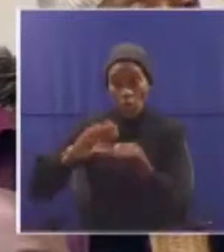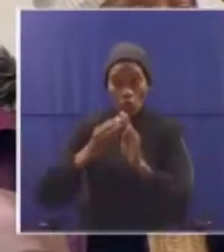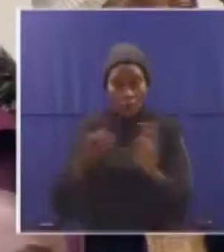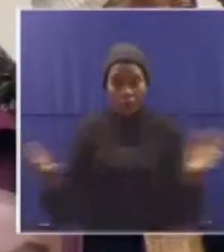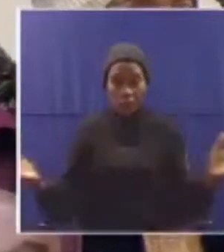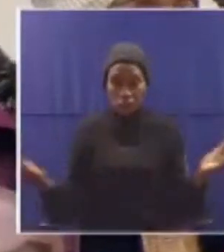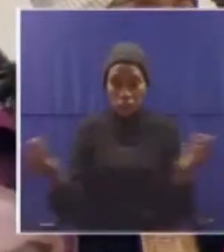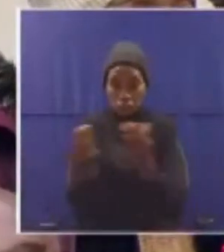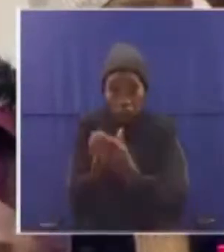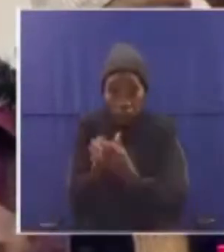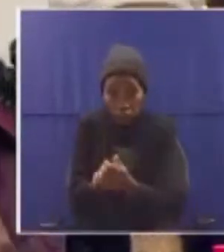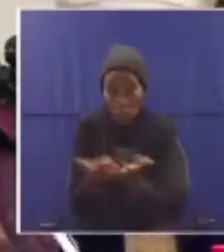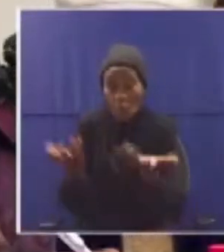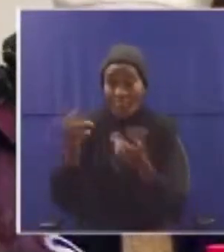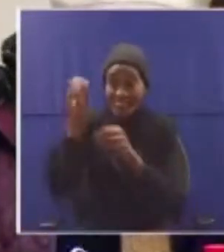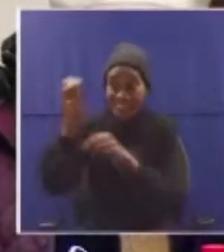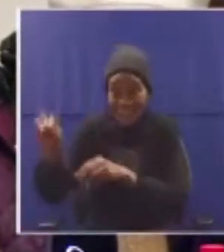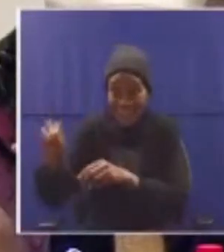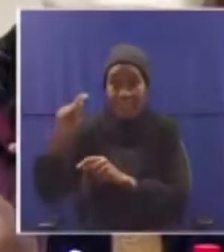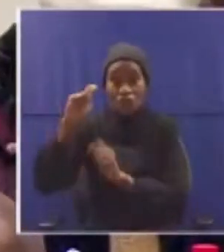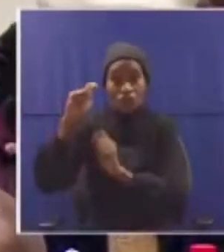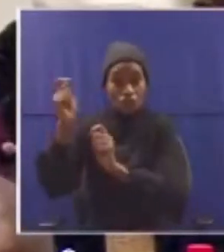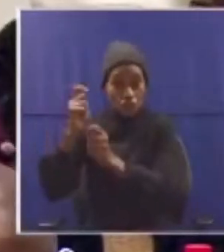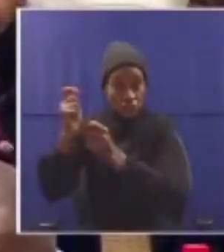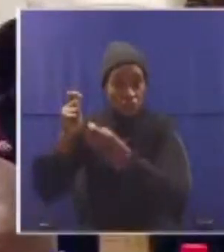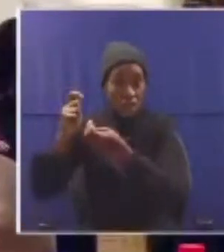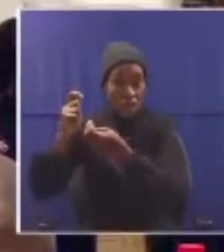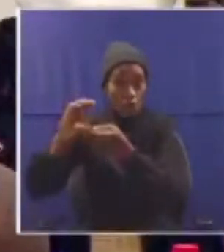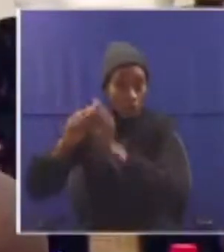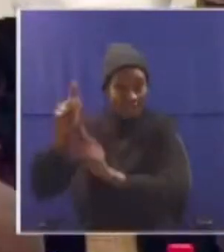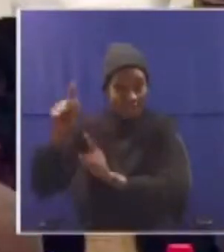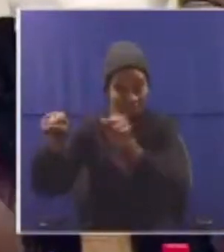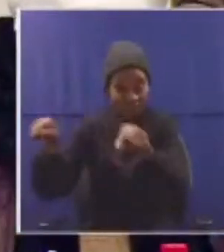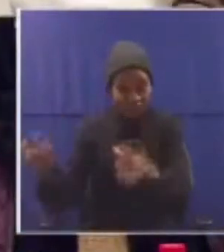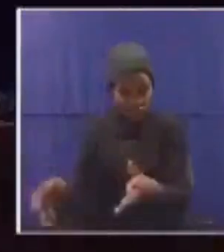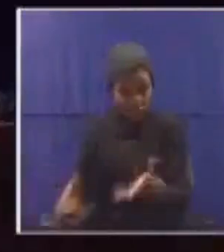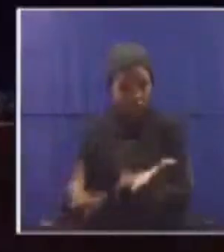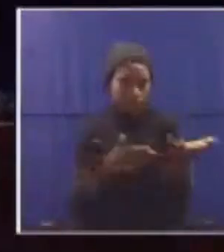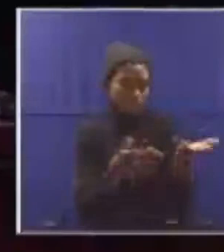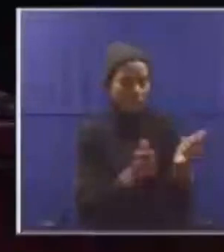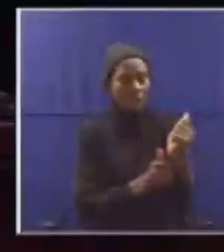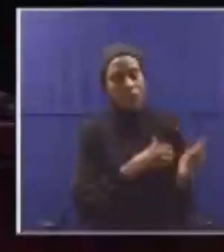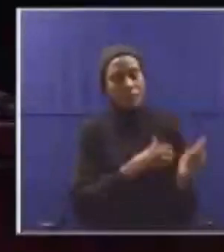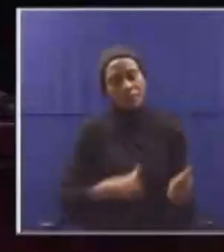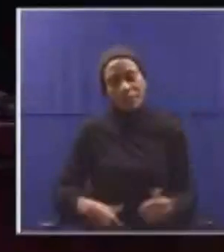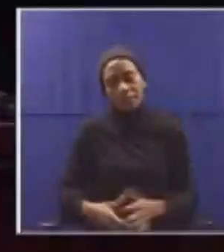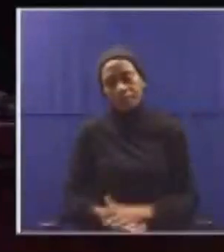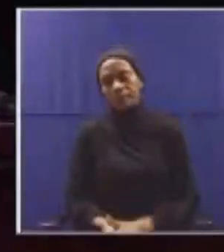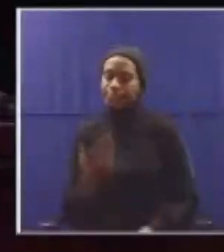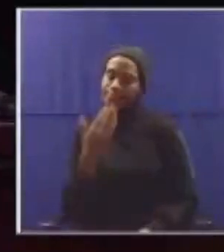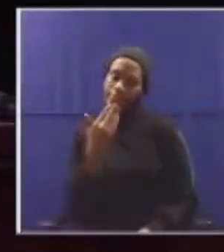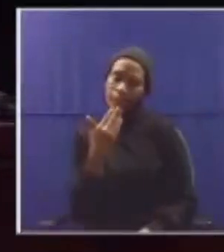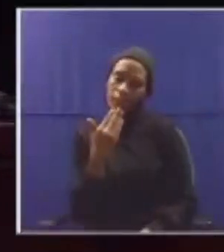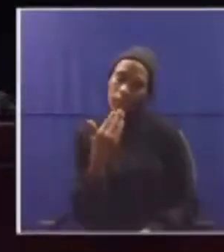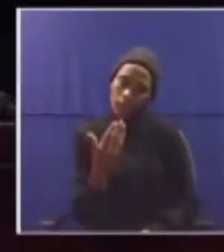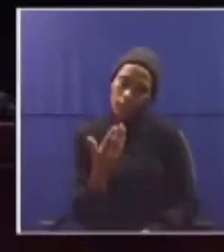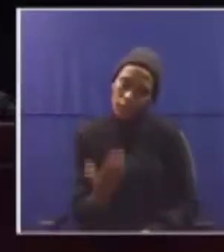in rural areas? Thank you very much, Deputy President. Honorable Deputy President. Thank you very much,